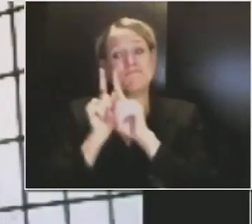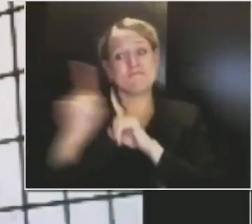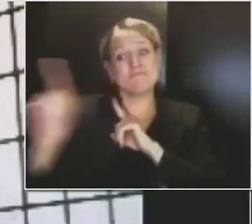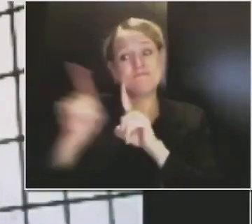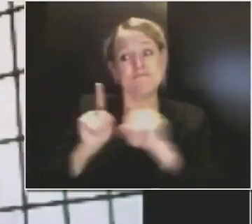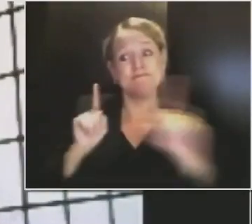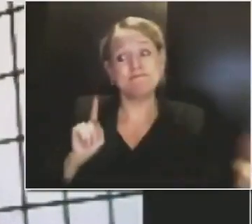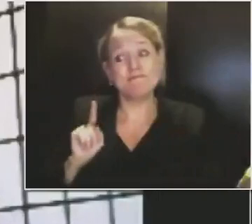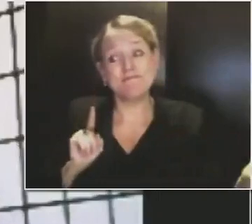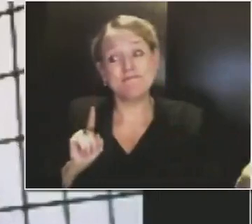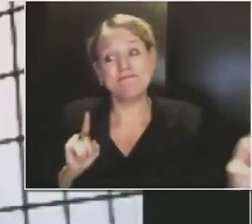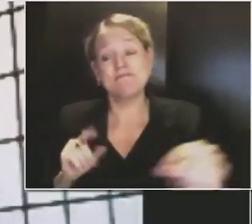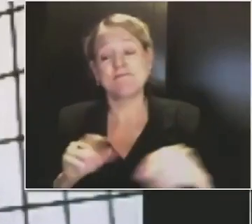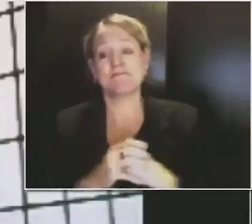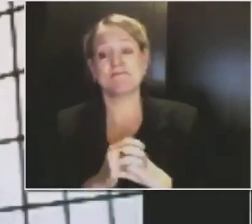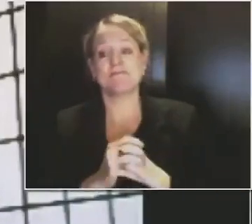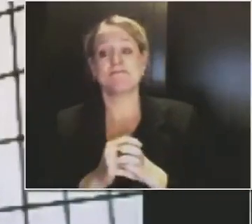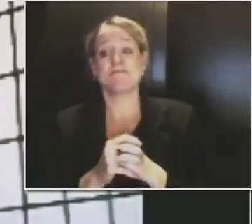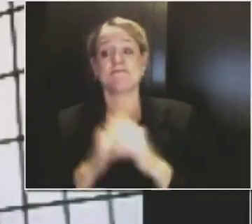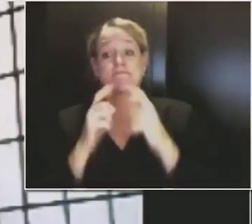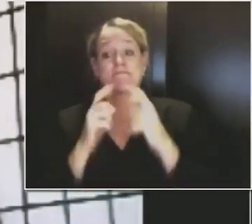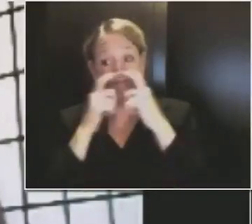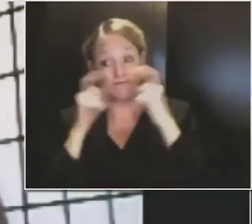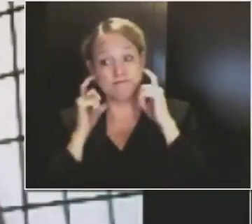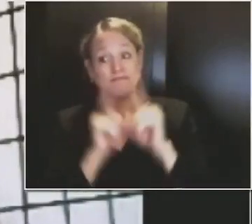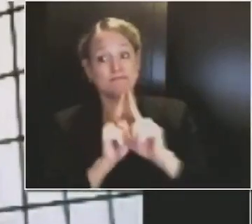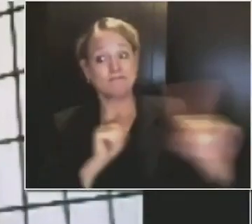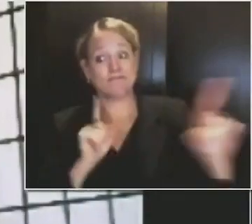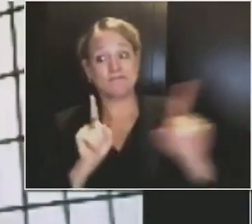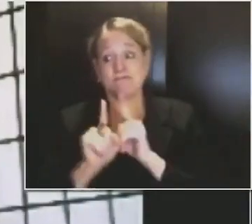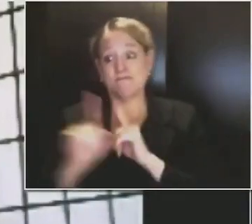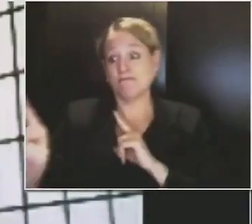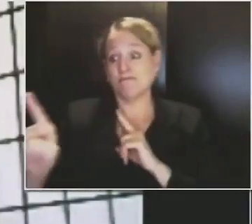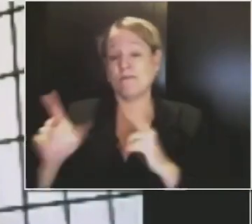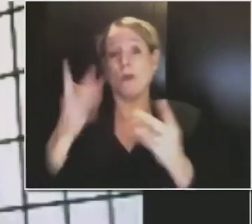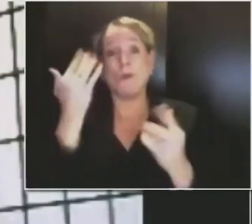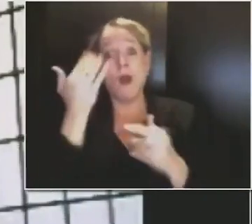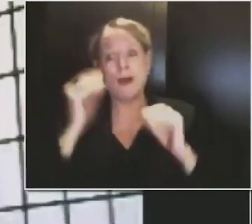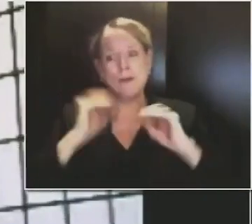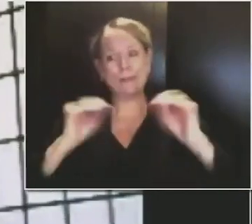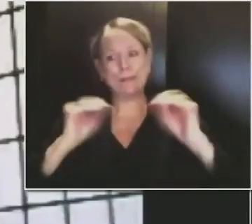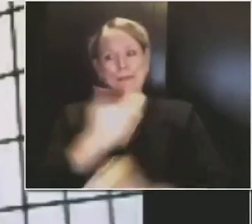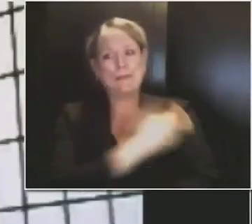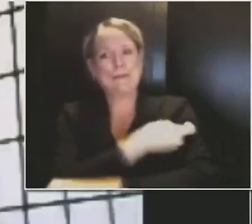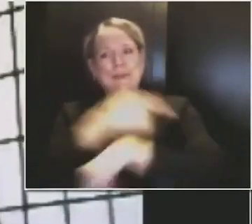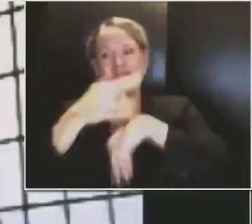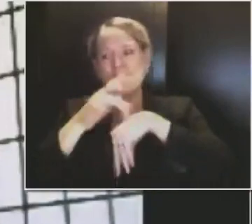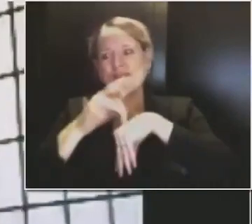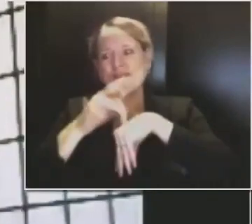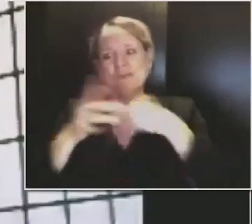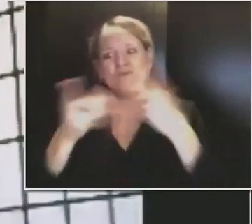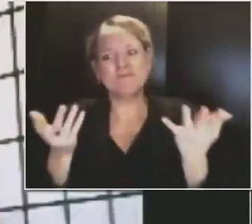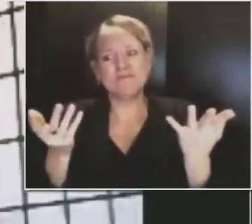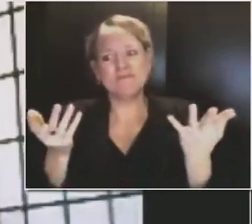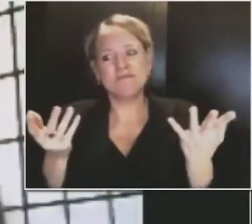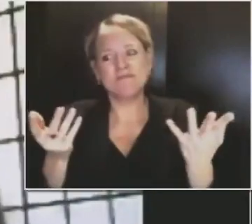of this disease. And so you have to take sort of these non-medical, things to be able to stop the